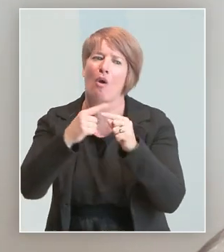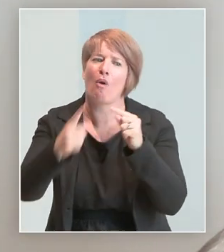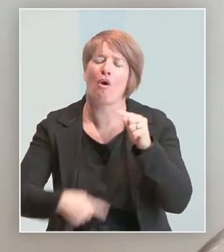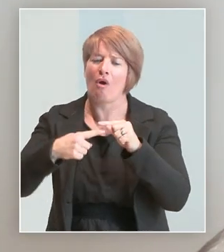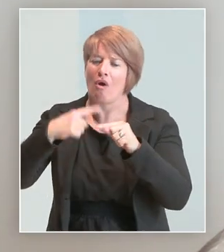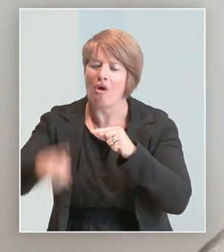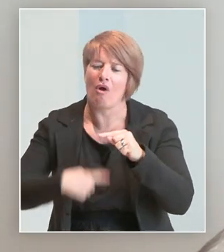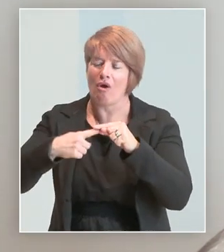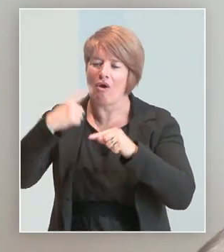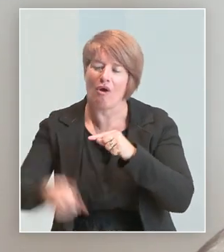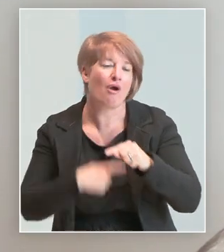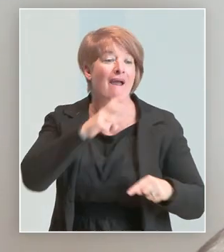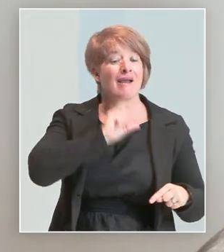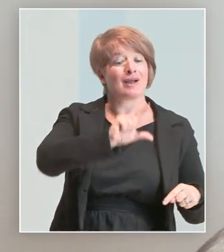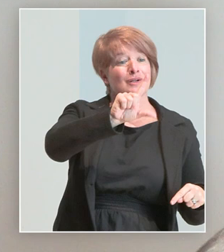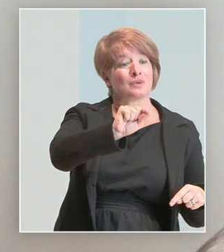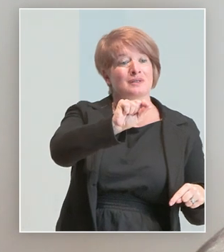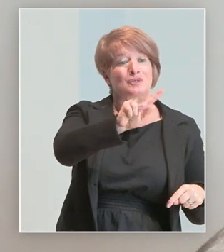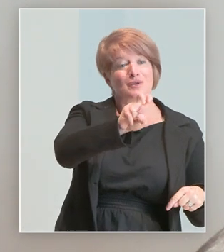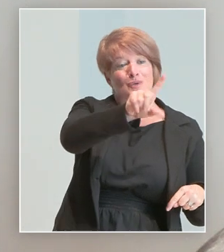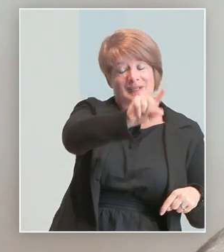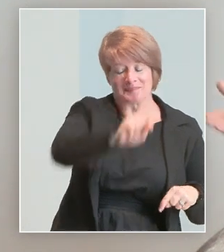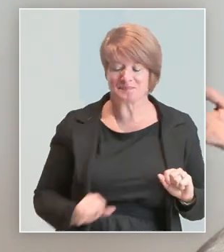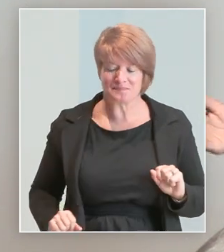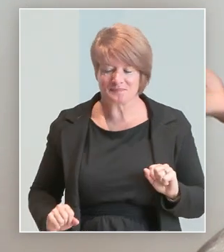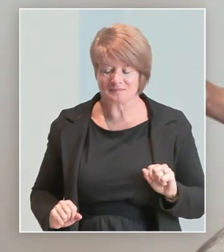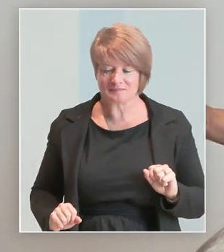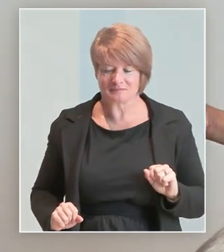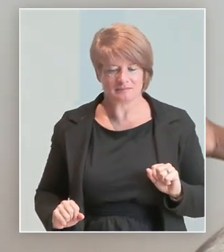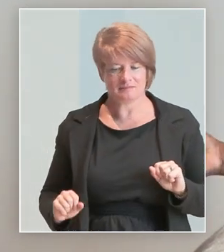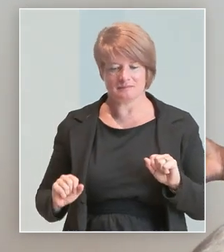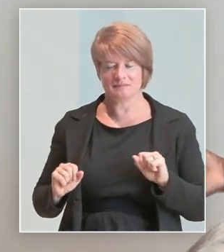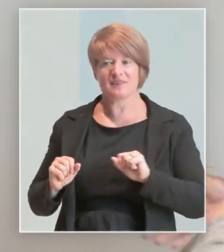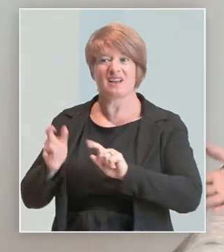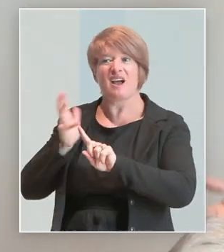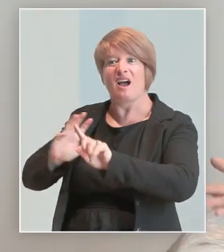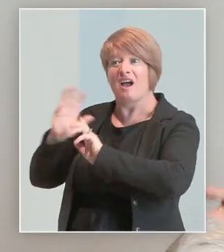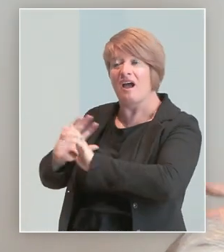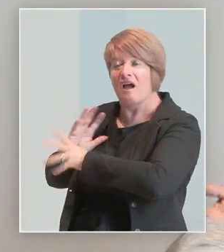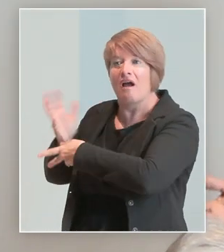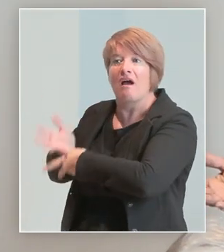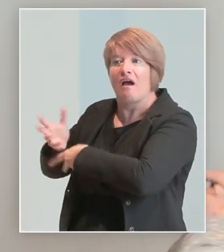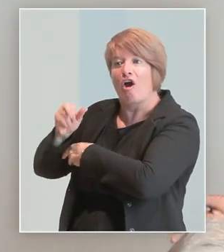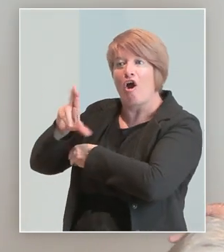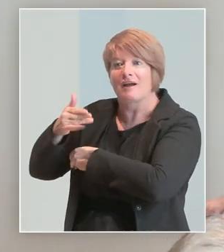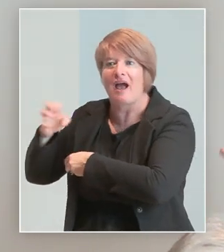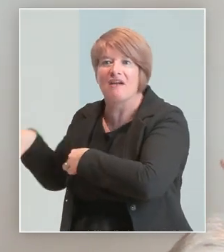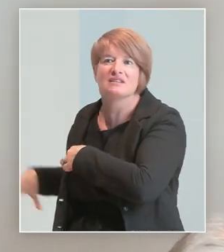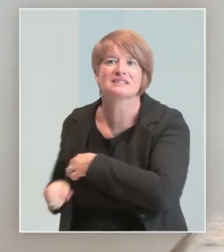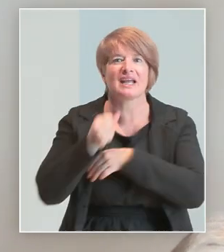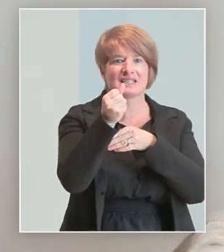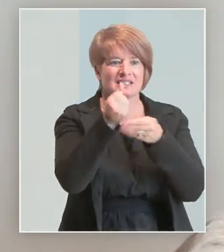under. Age 220 years. Take me out of the archive. Place me in the